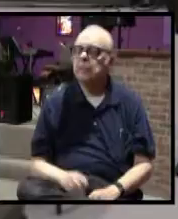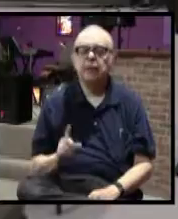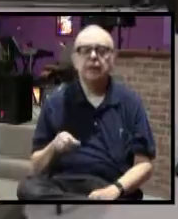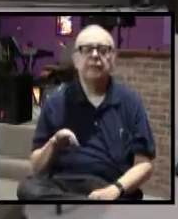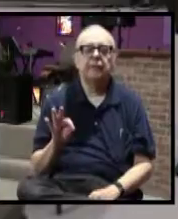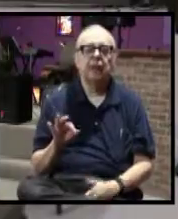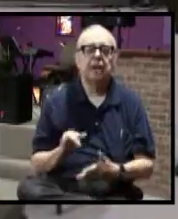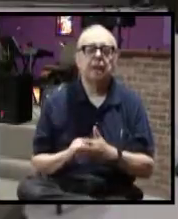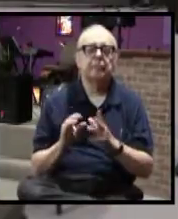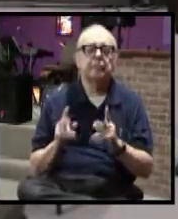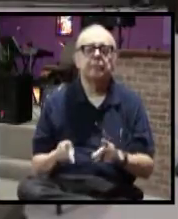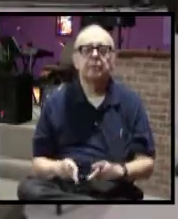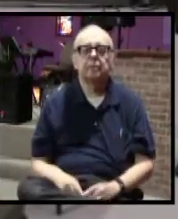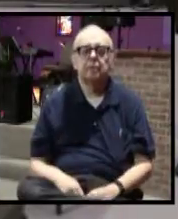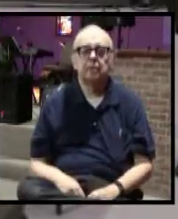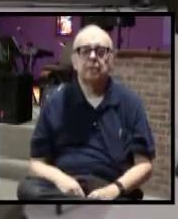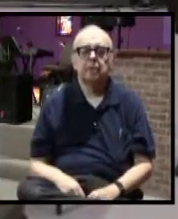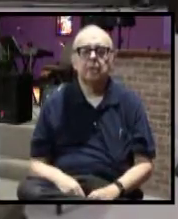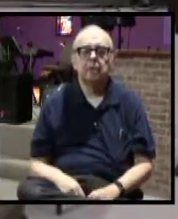And guys, we've got to be that someone.